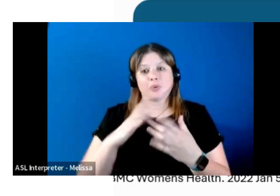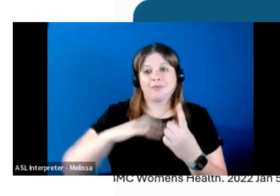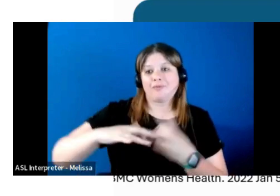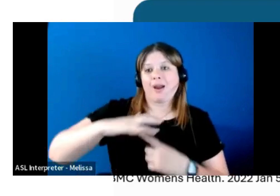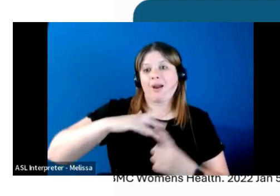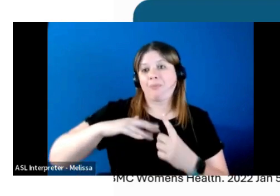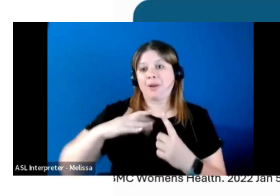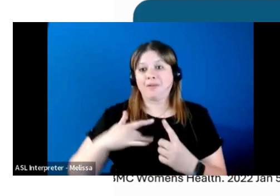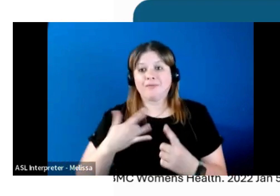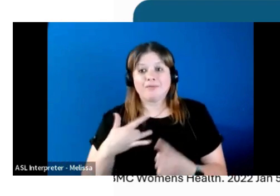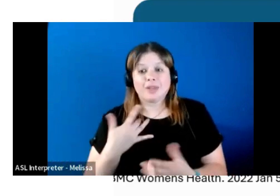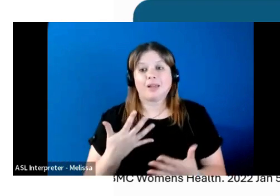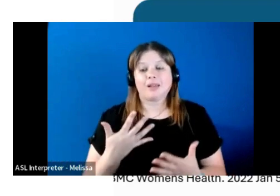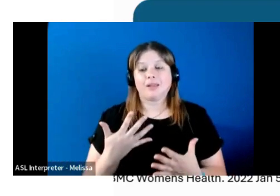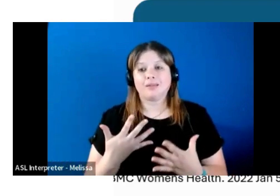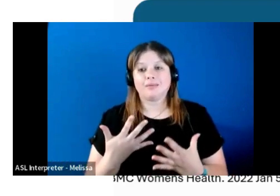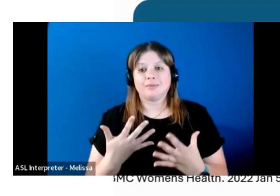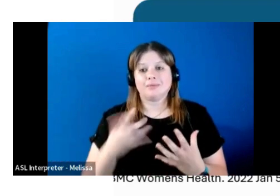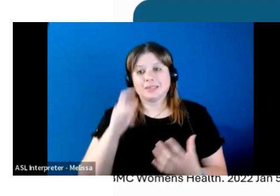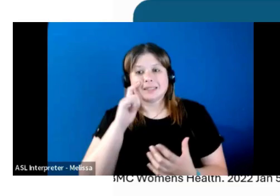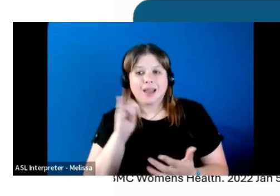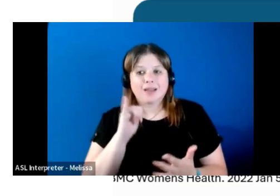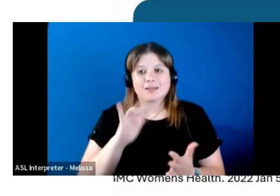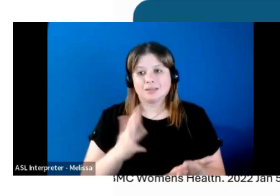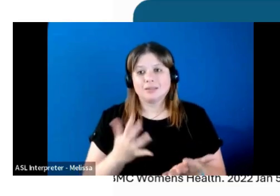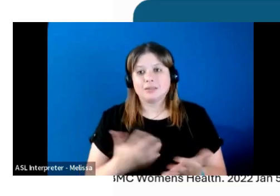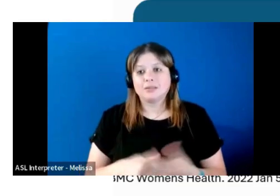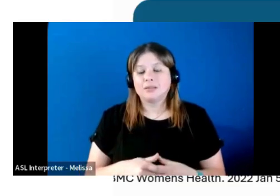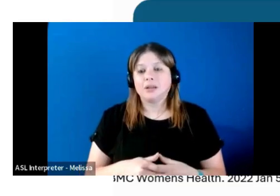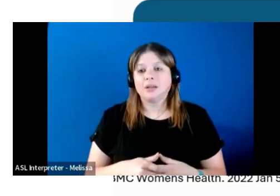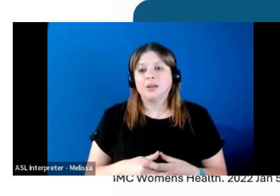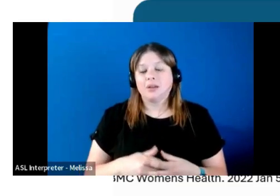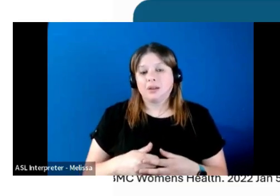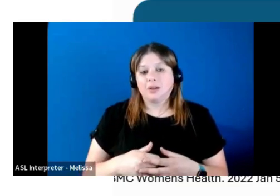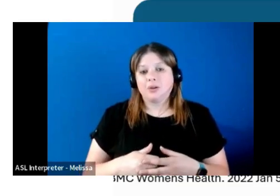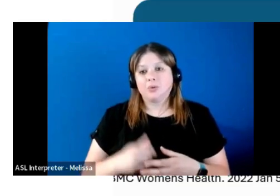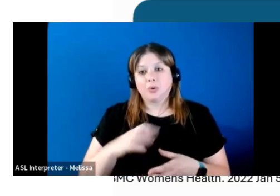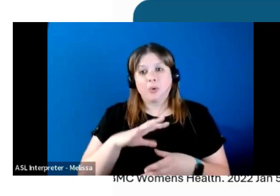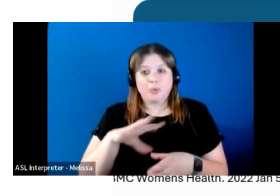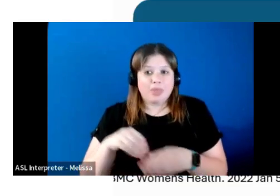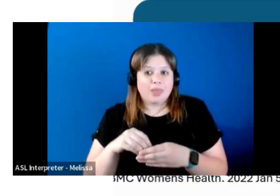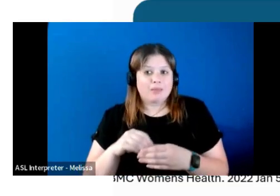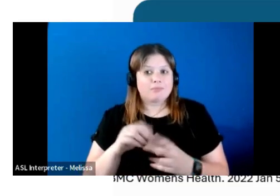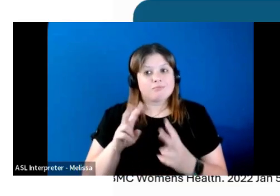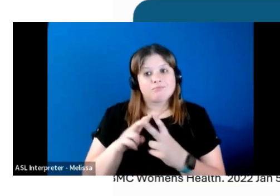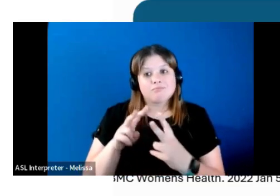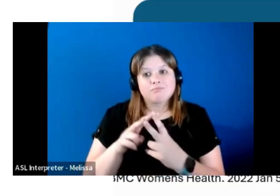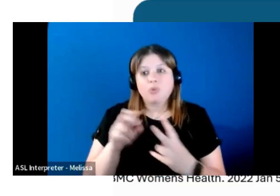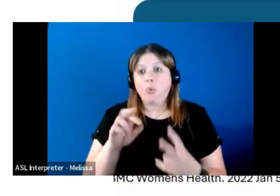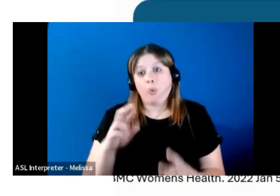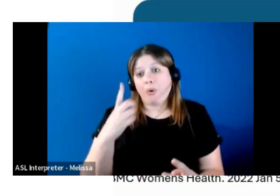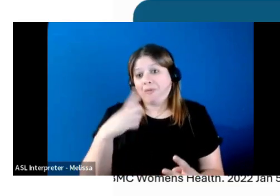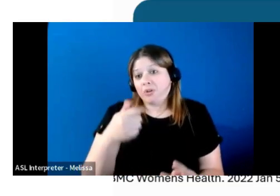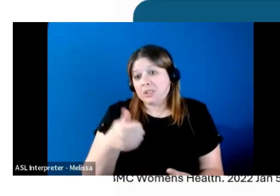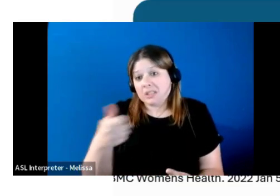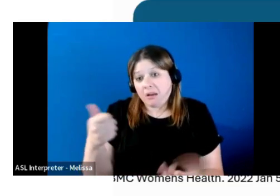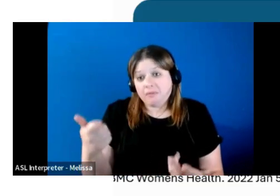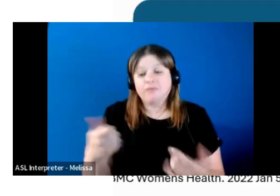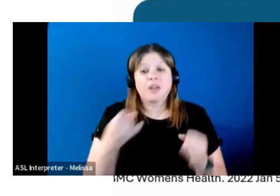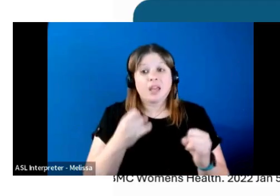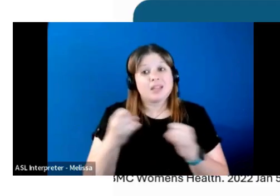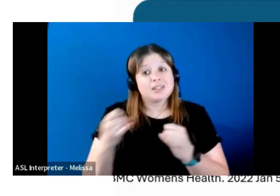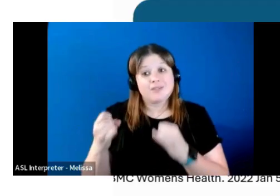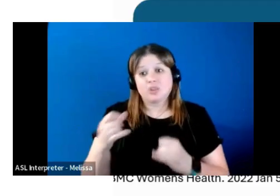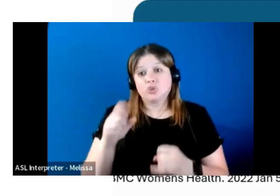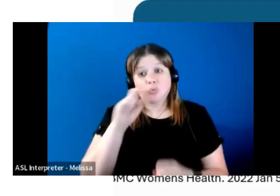that feels like a sexier environment within a partnership or for oneself. Individual